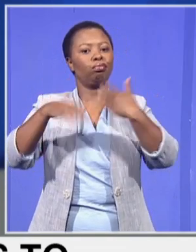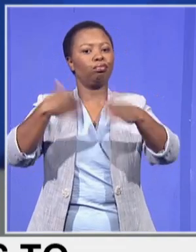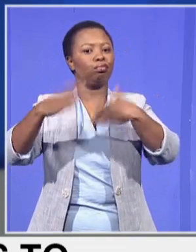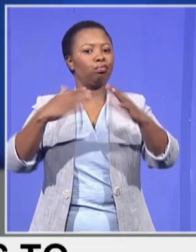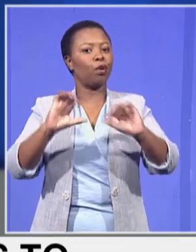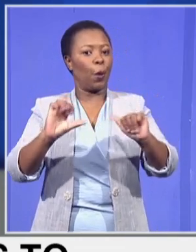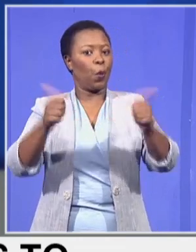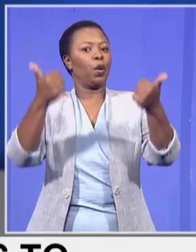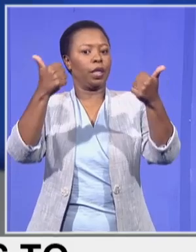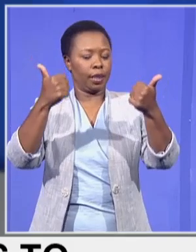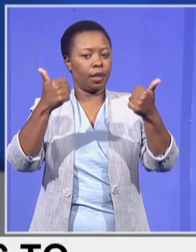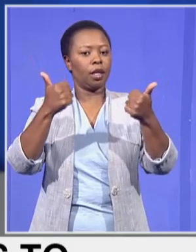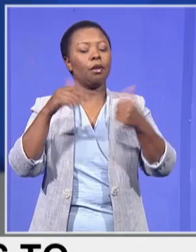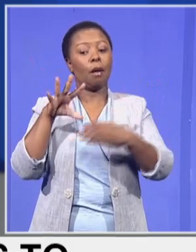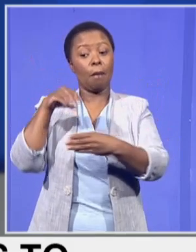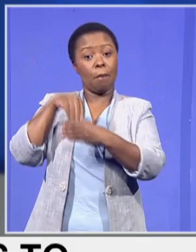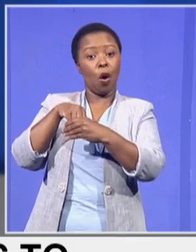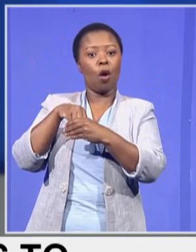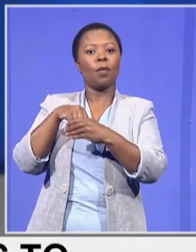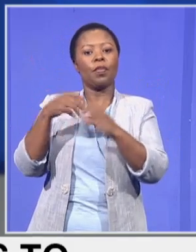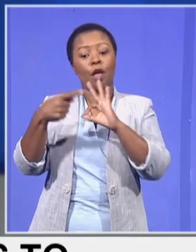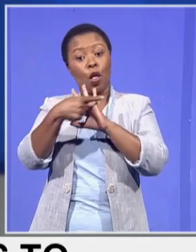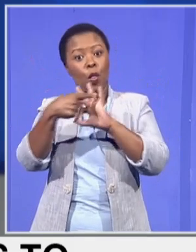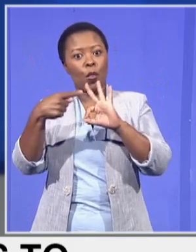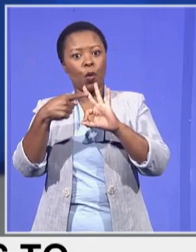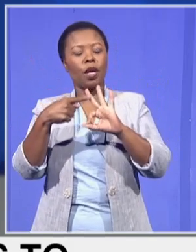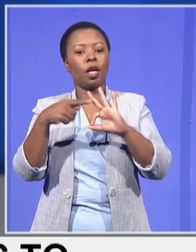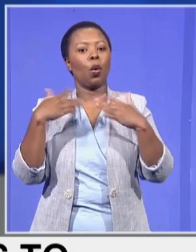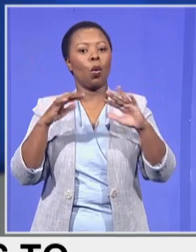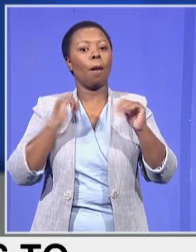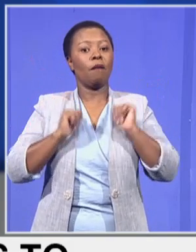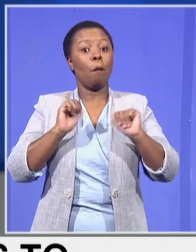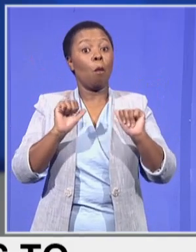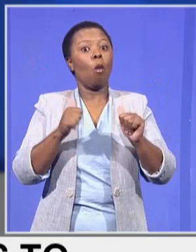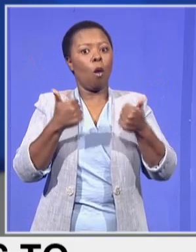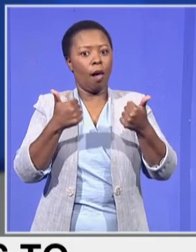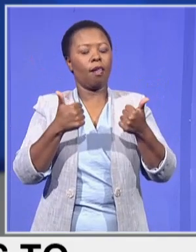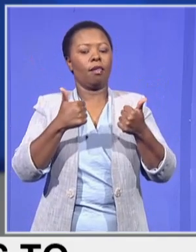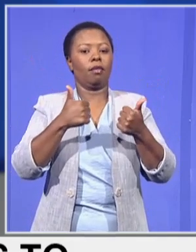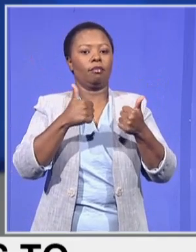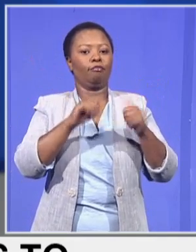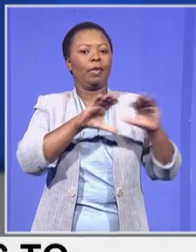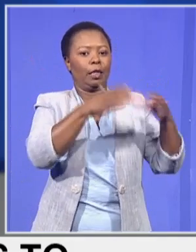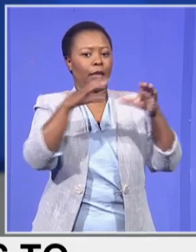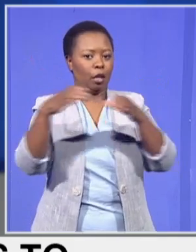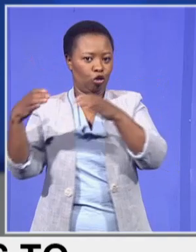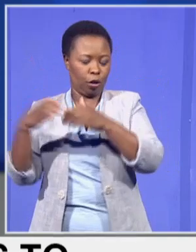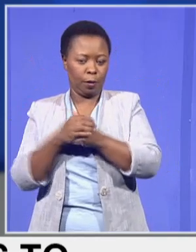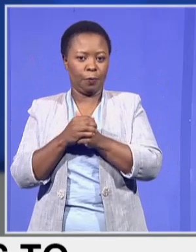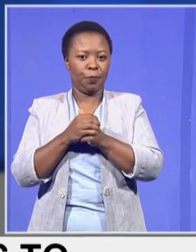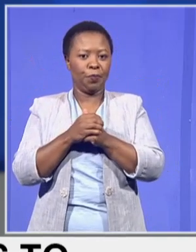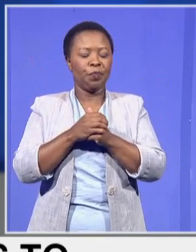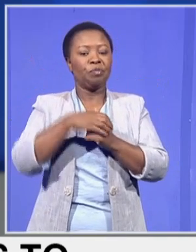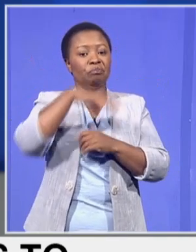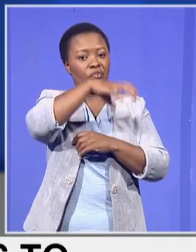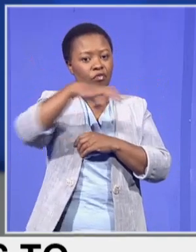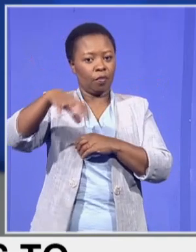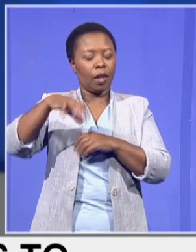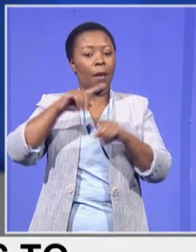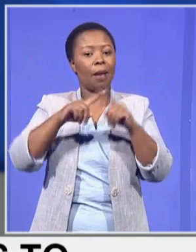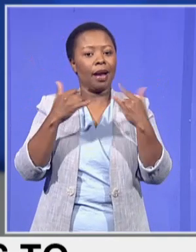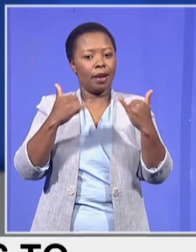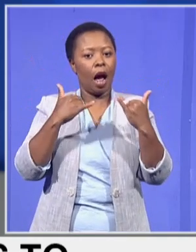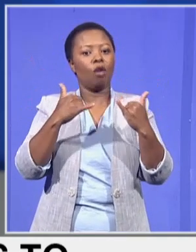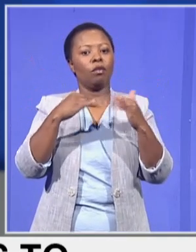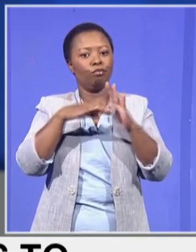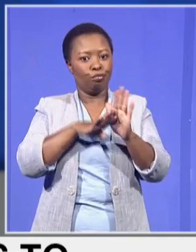remain amongst Eskom's 3 best performing stations. Lethabo was able to sustain performance after a quick recovery